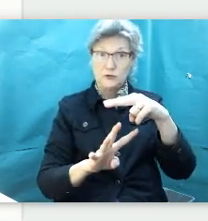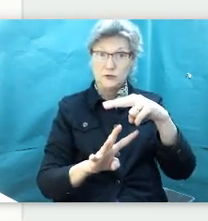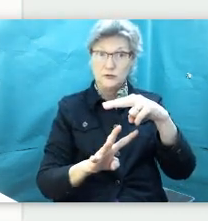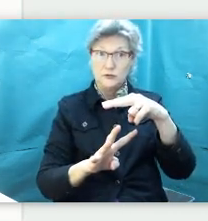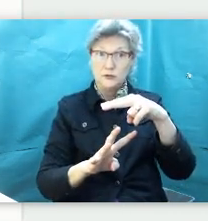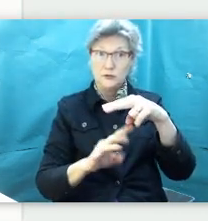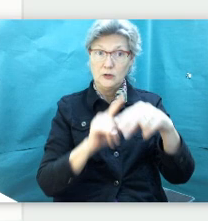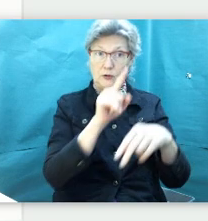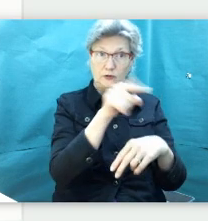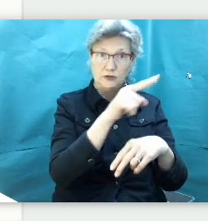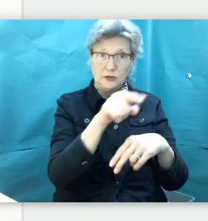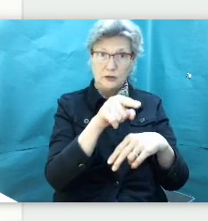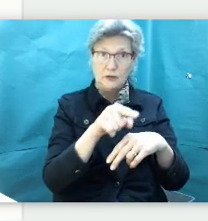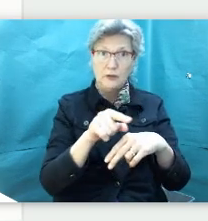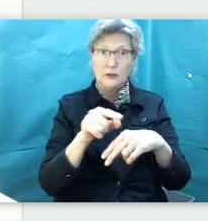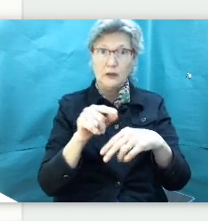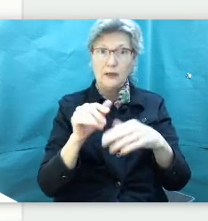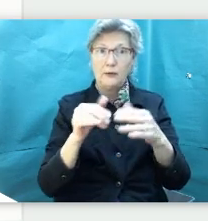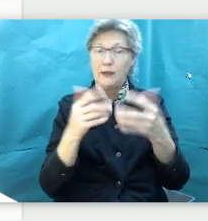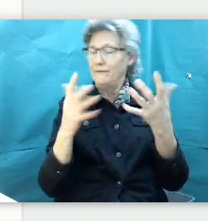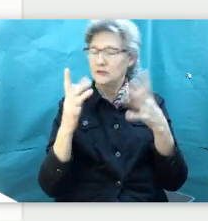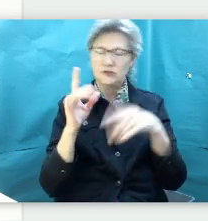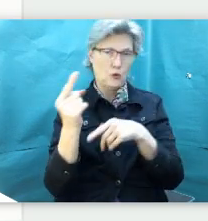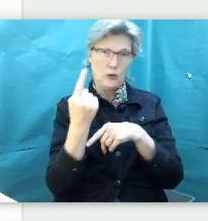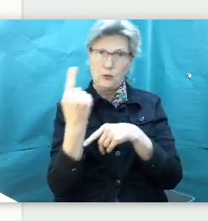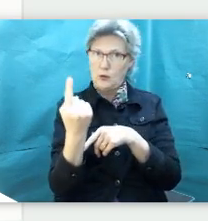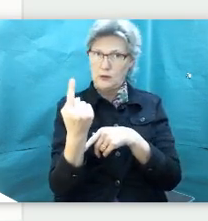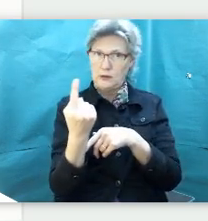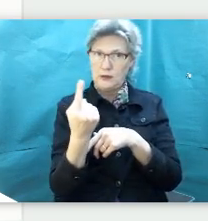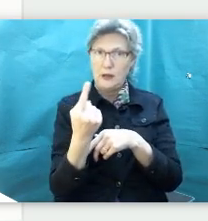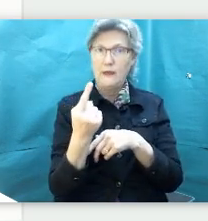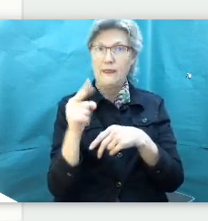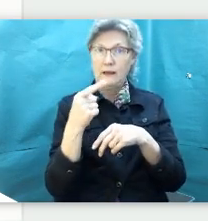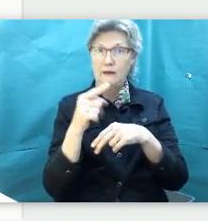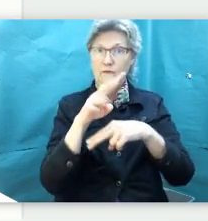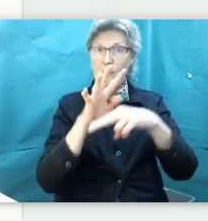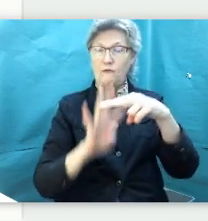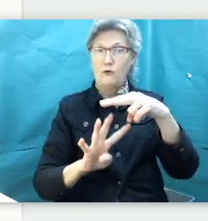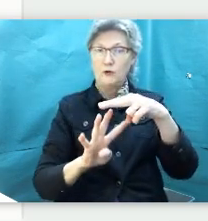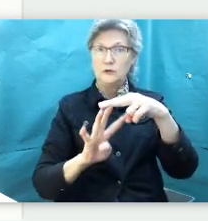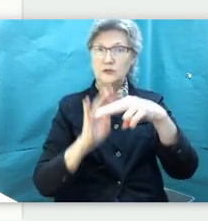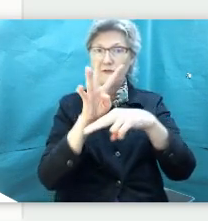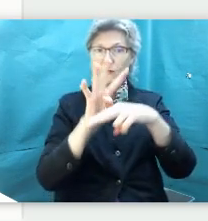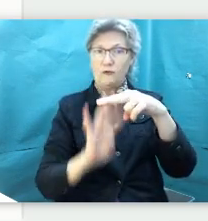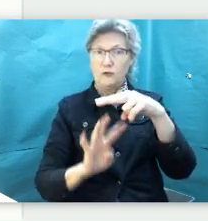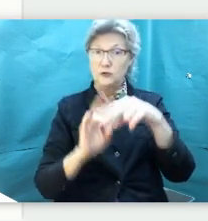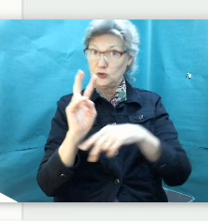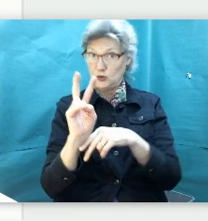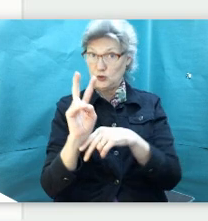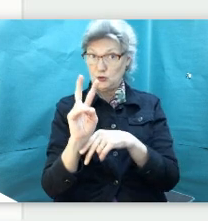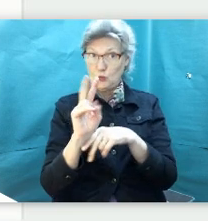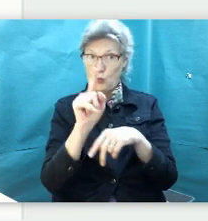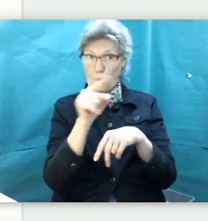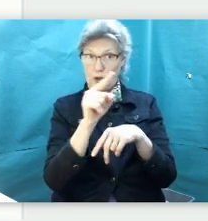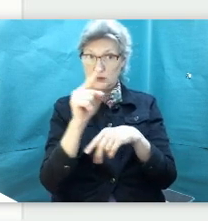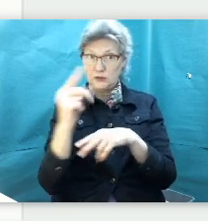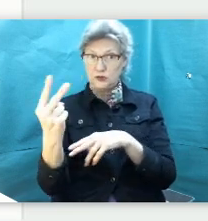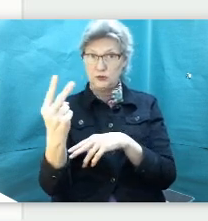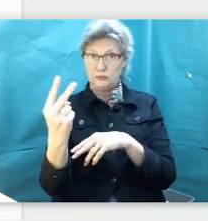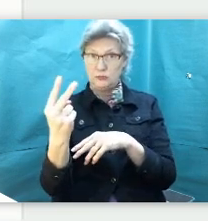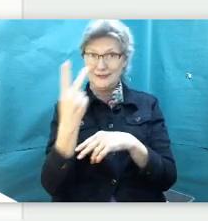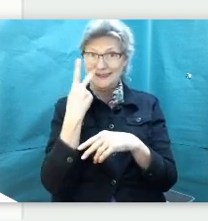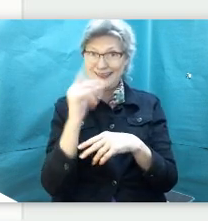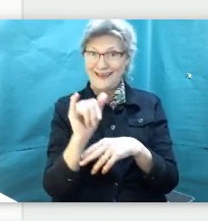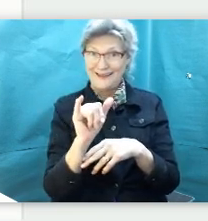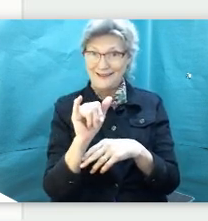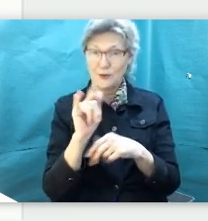3/4, 3/4. Oh, that's the only 3/4 I have. Now I have 2 4/4. See that? 1,